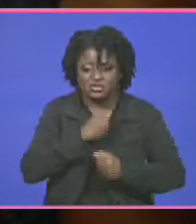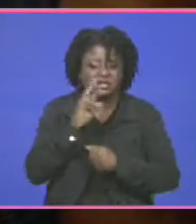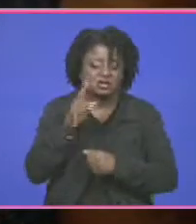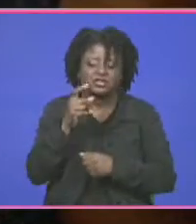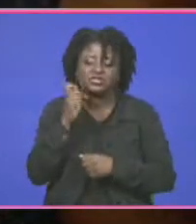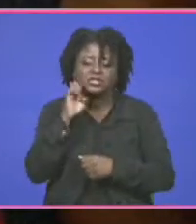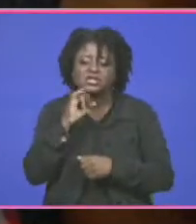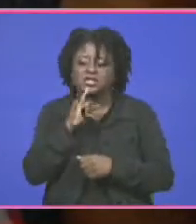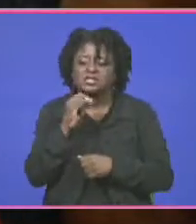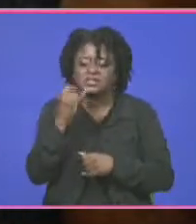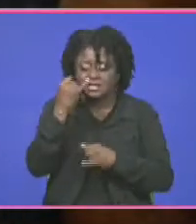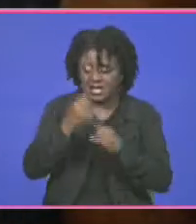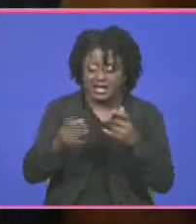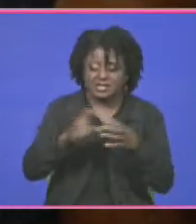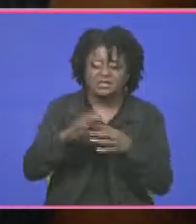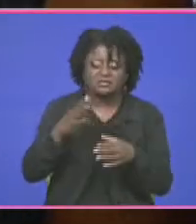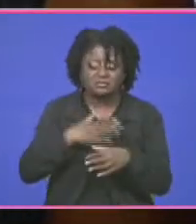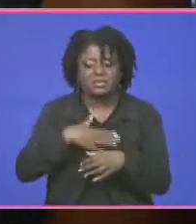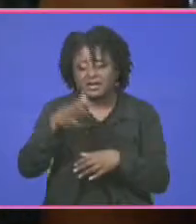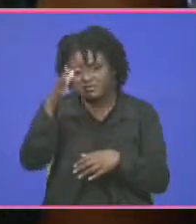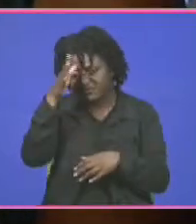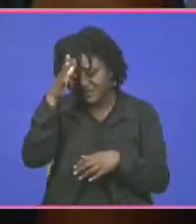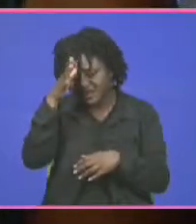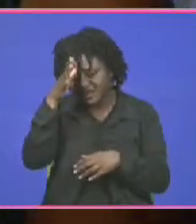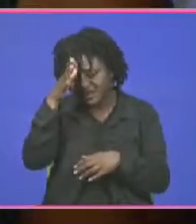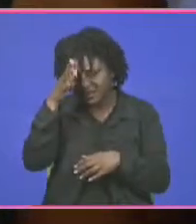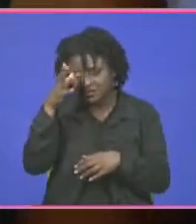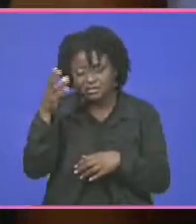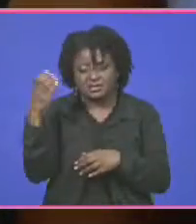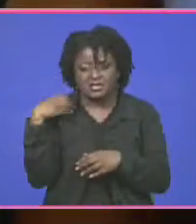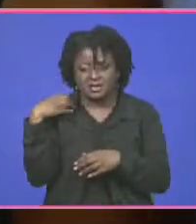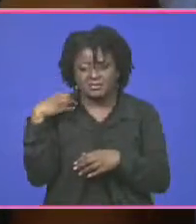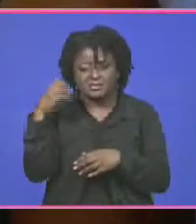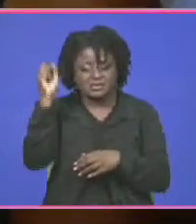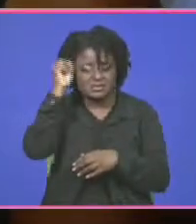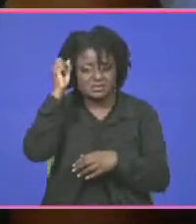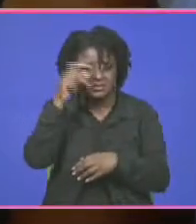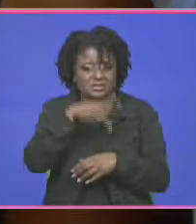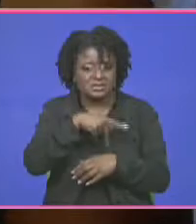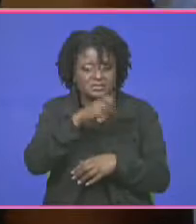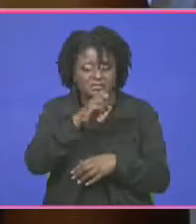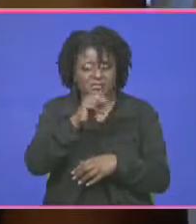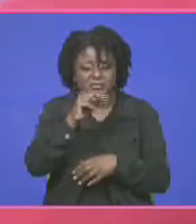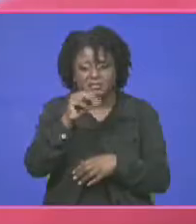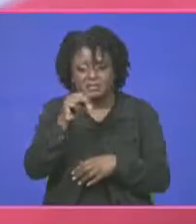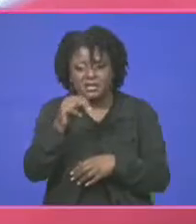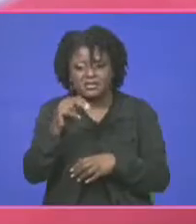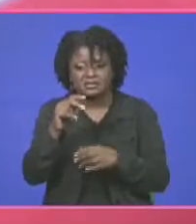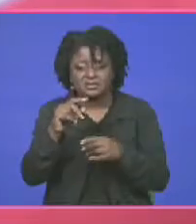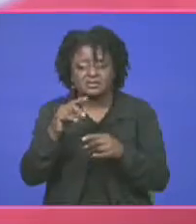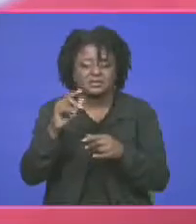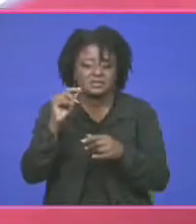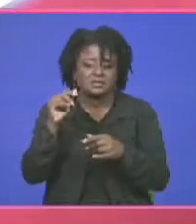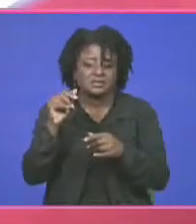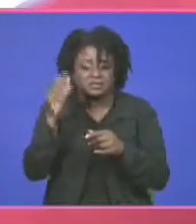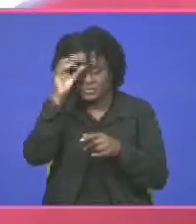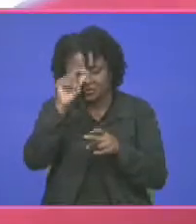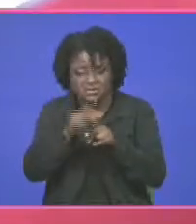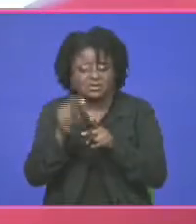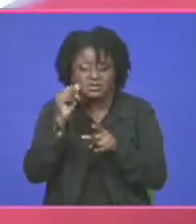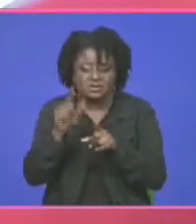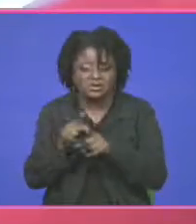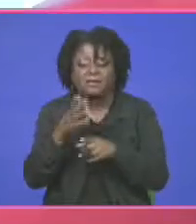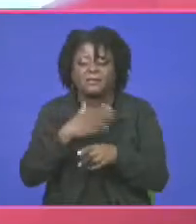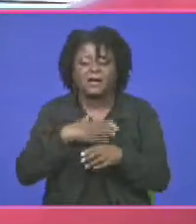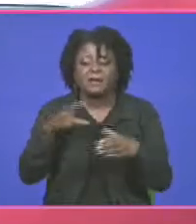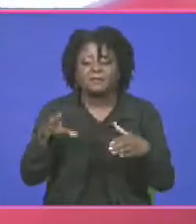last of my father's, Captain Simpson Penn, siblings. And my marriage is stable